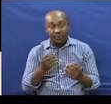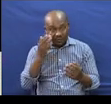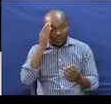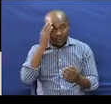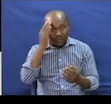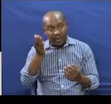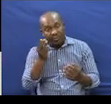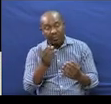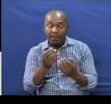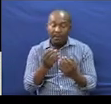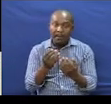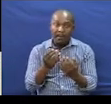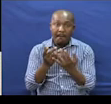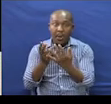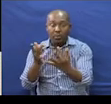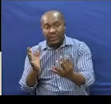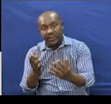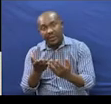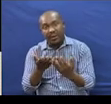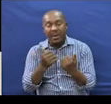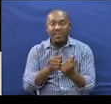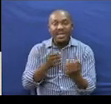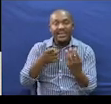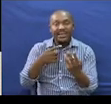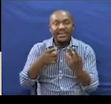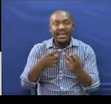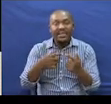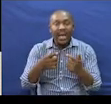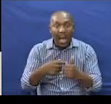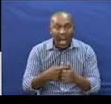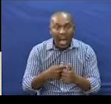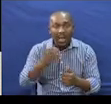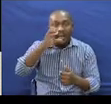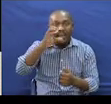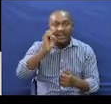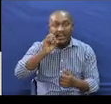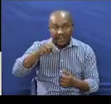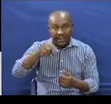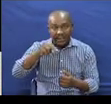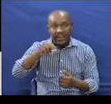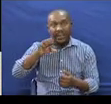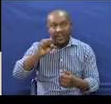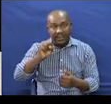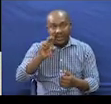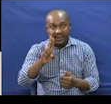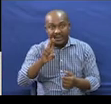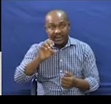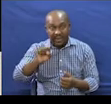a population census or it is vital registrations or it can be sample survey, we have